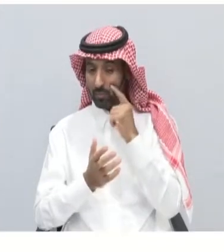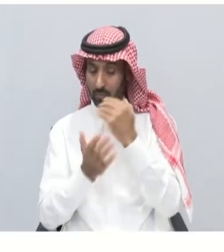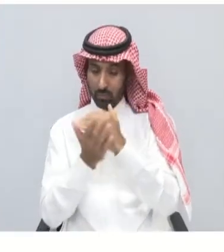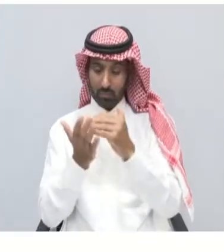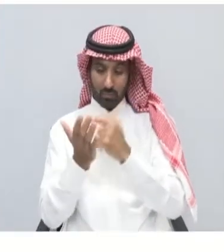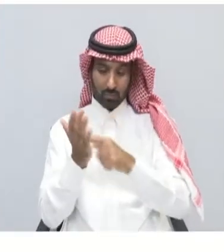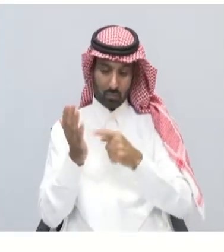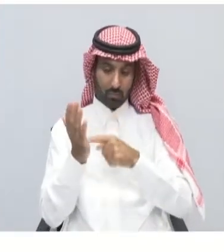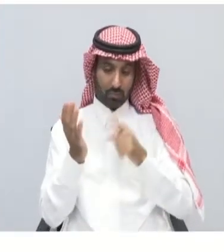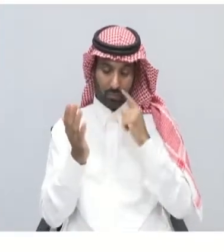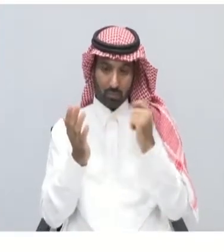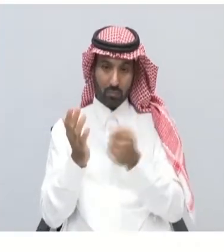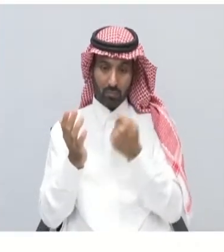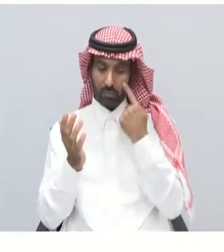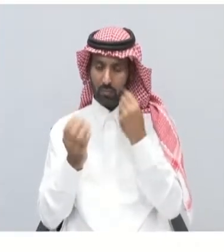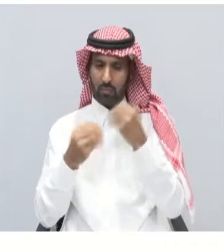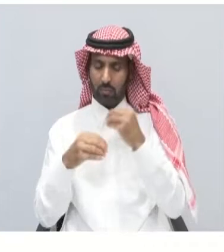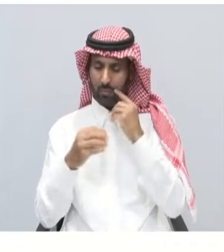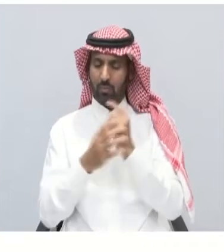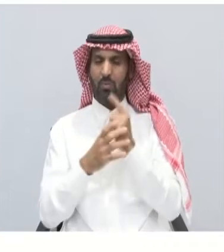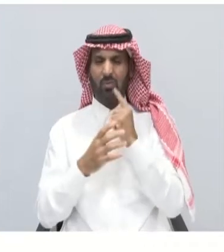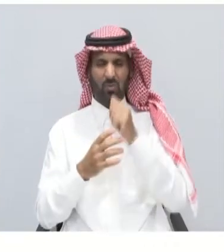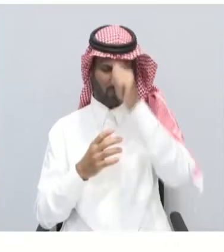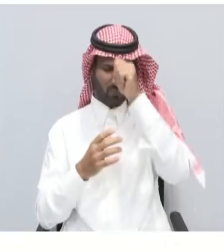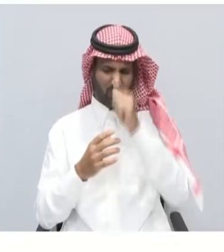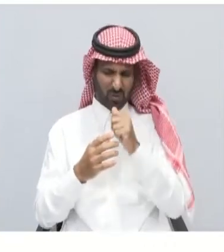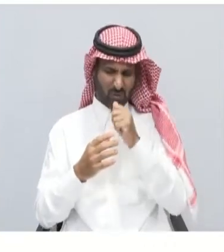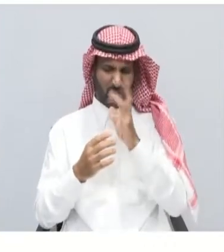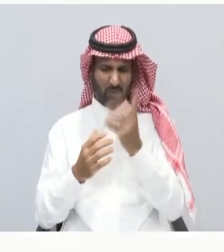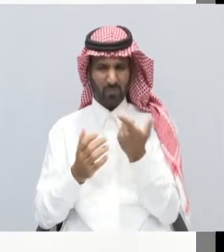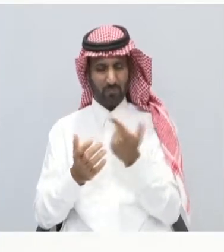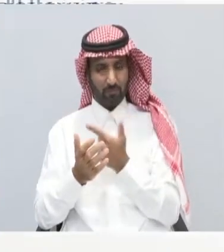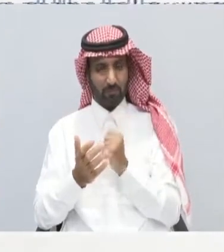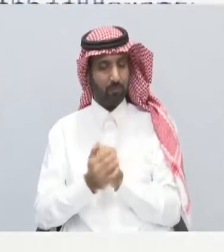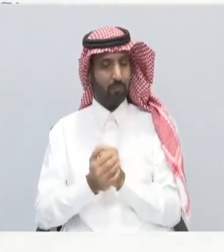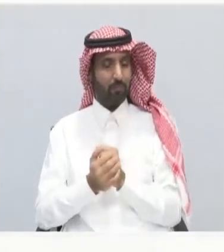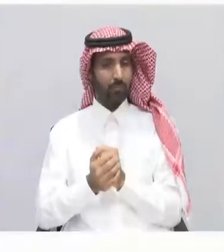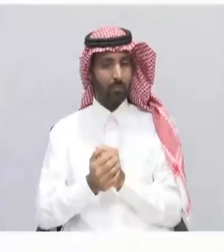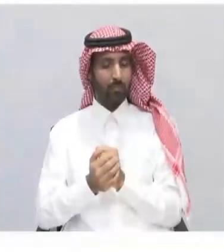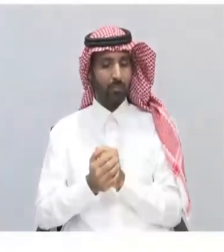reading? Write three more expressions that mean to irritate.